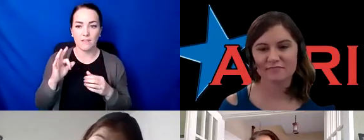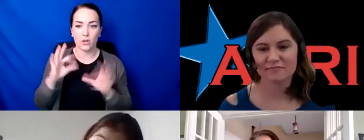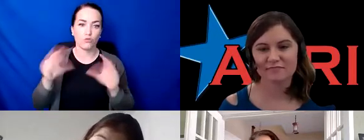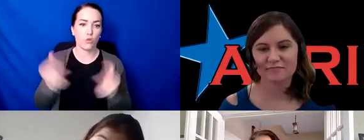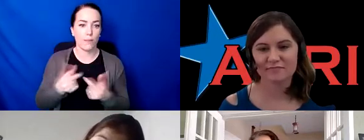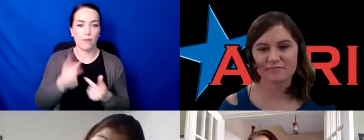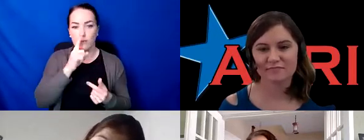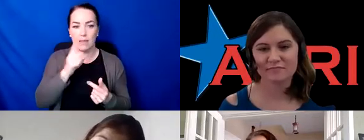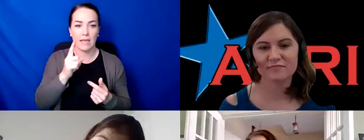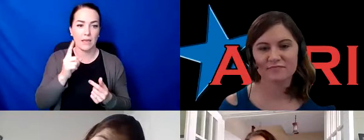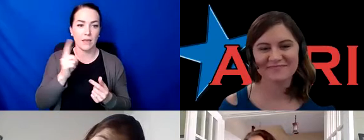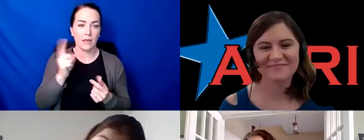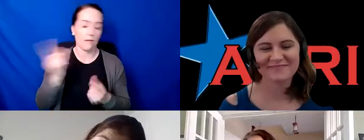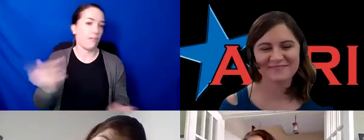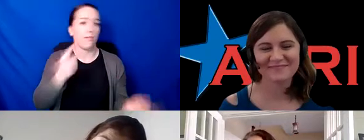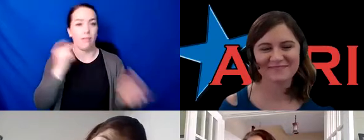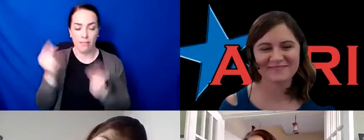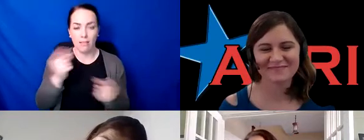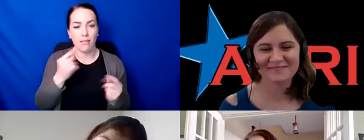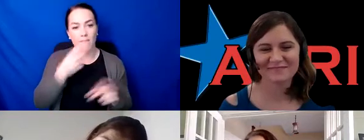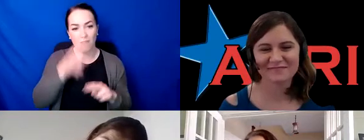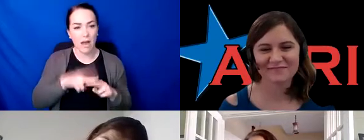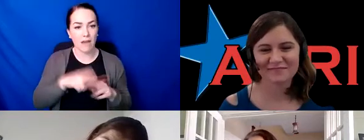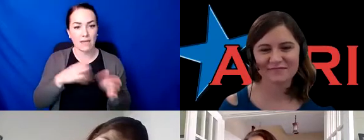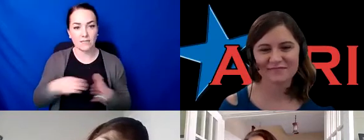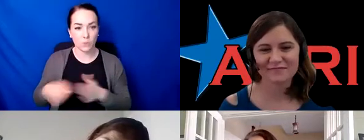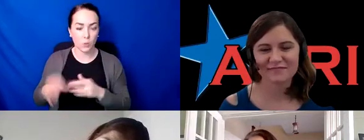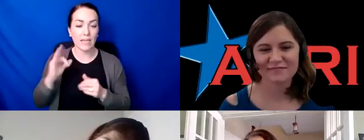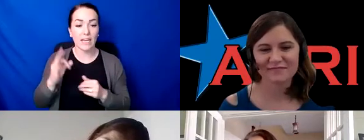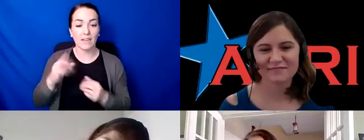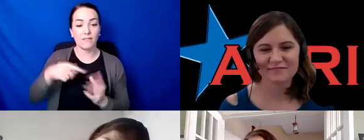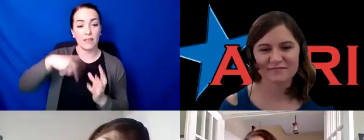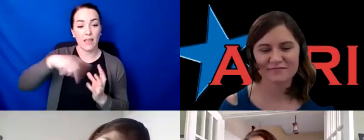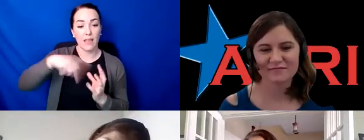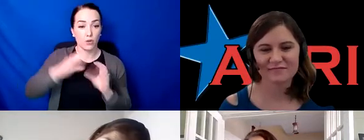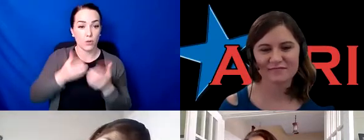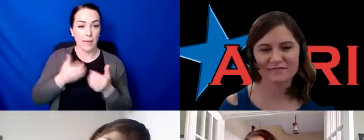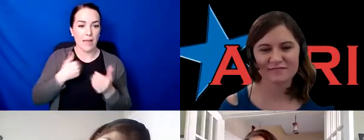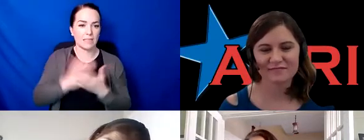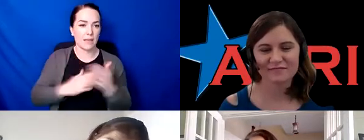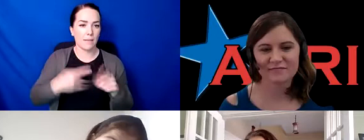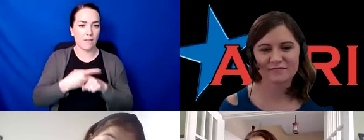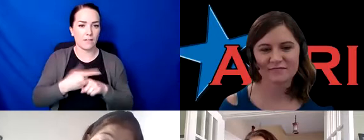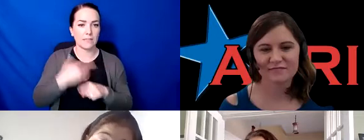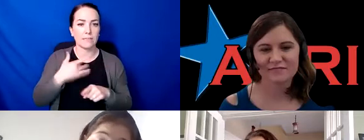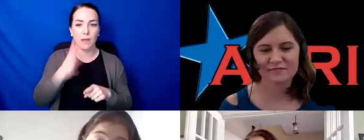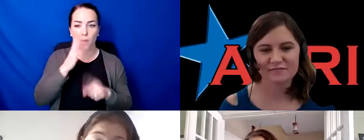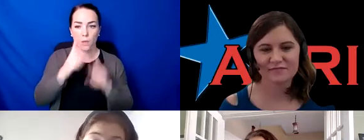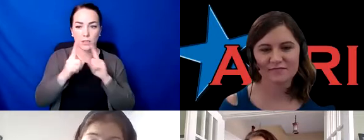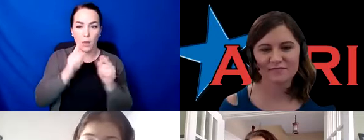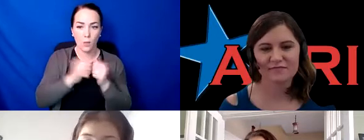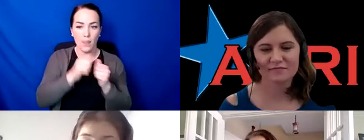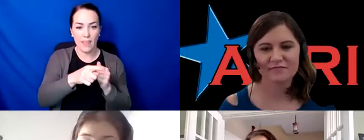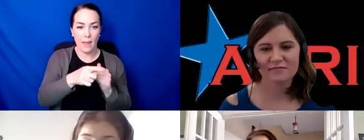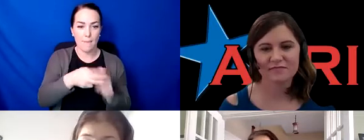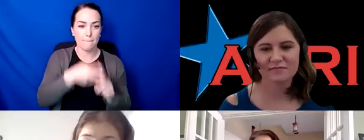fun individuals, if they were having some conflict, usually I would talk with them